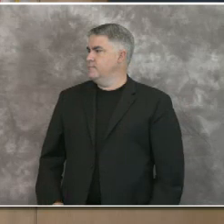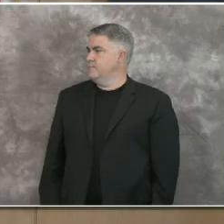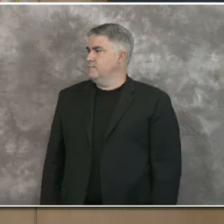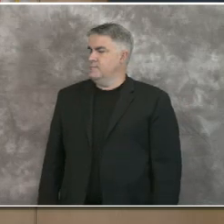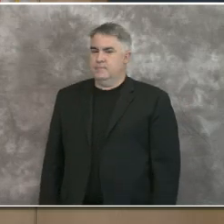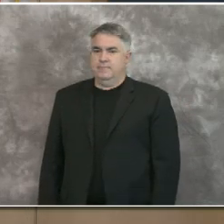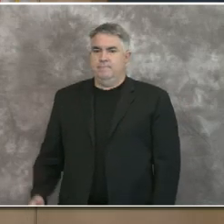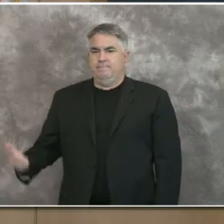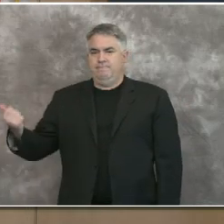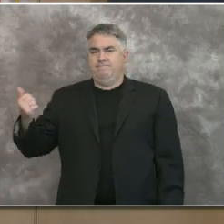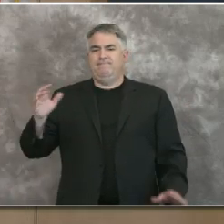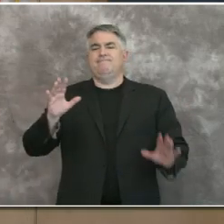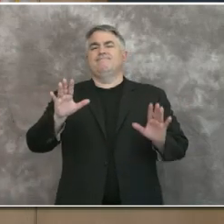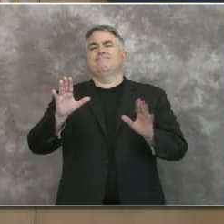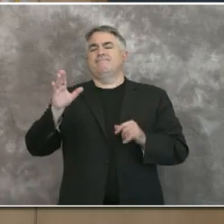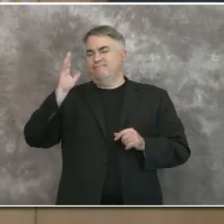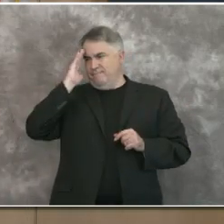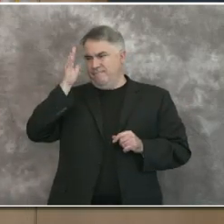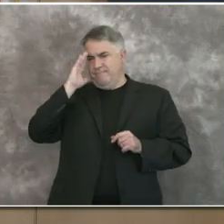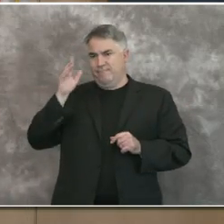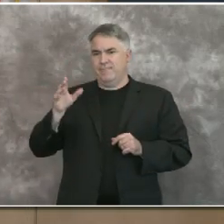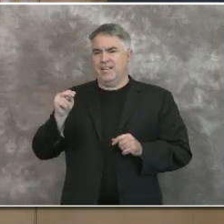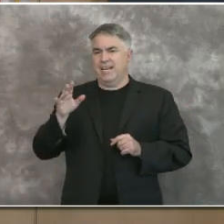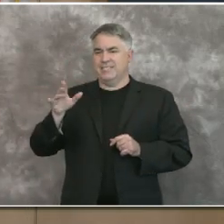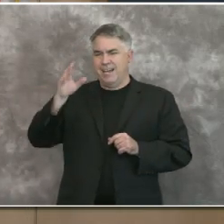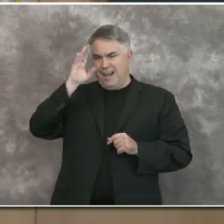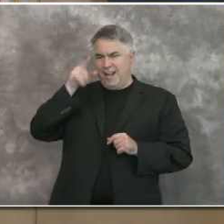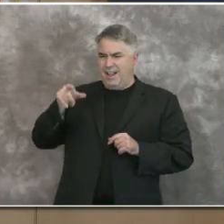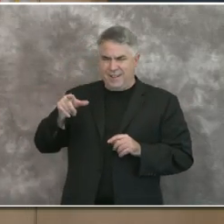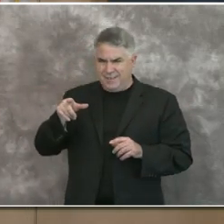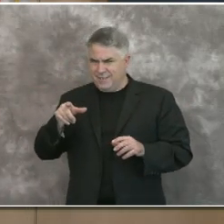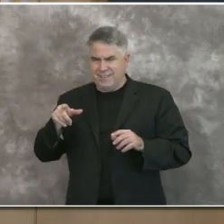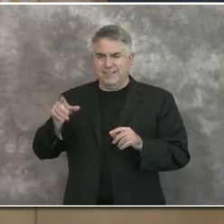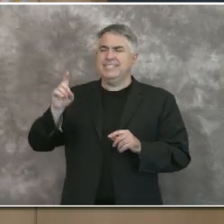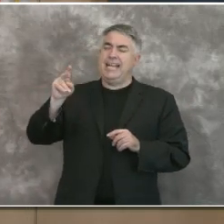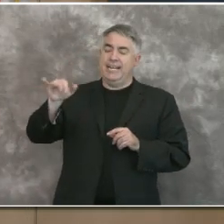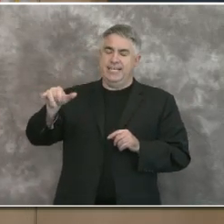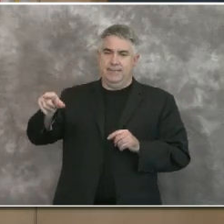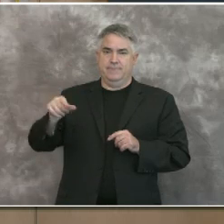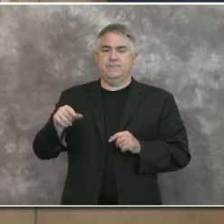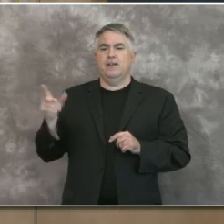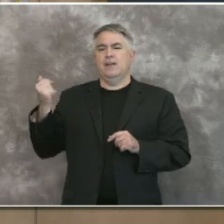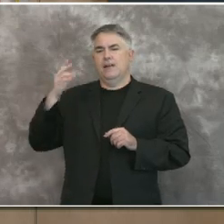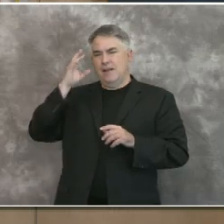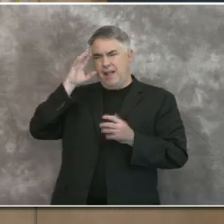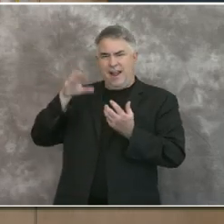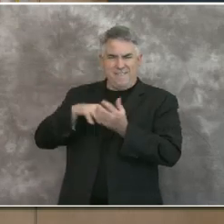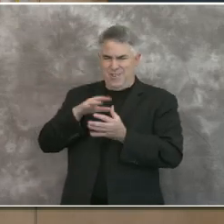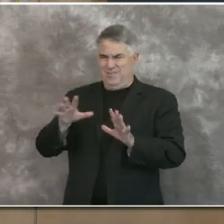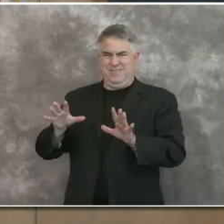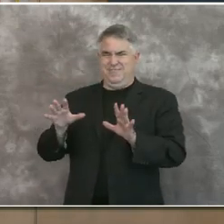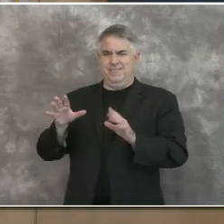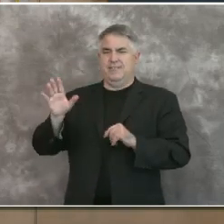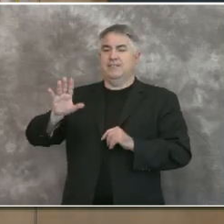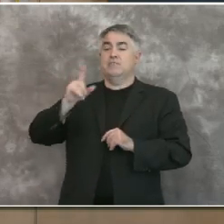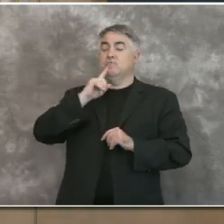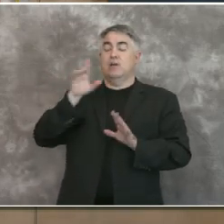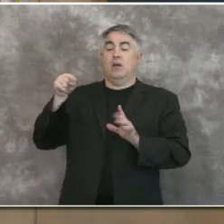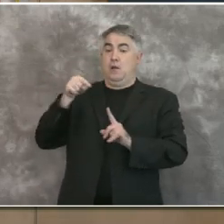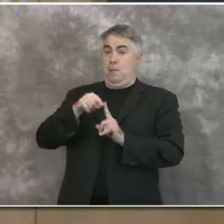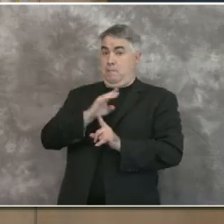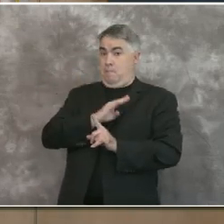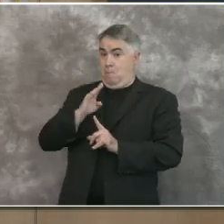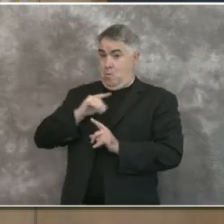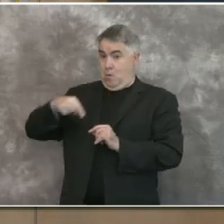Hey, Danny, I know there is a lot of confusion because there's a lot of different things going on, but just to reiterate, our board voted unanimously